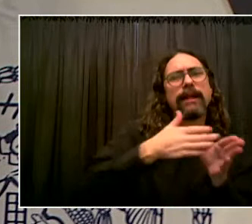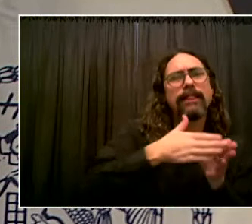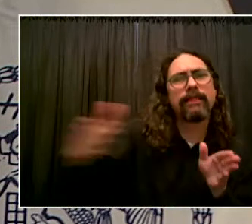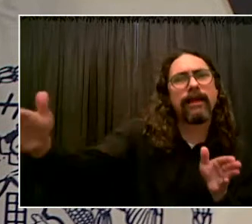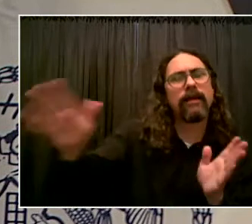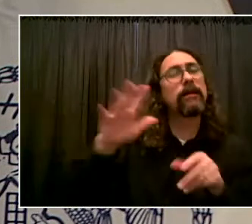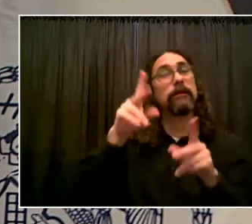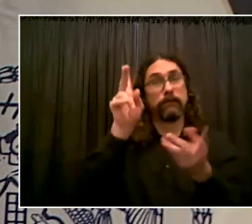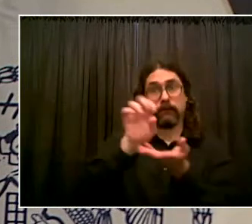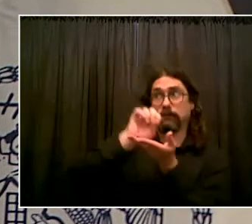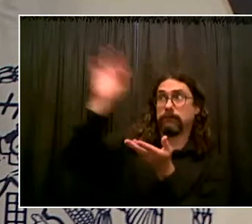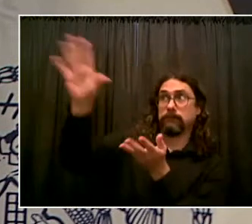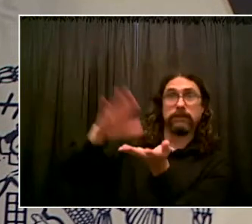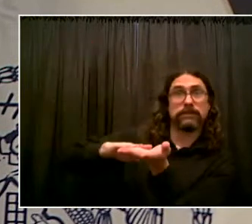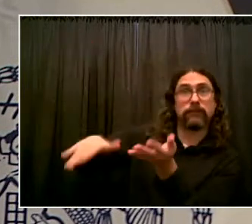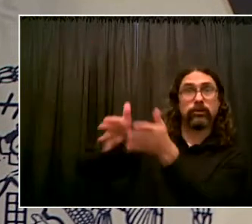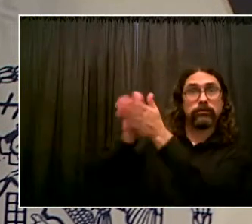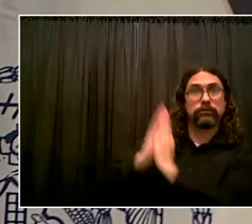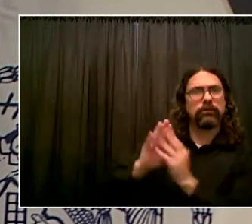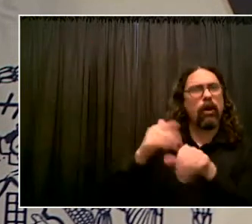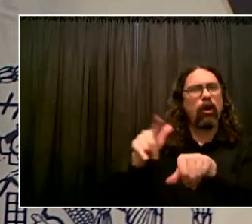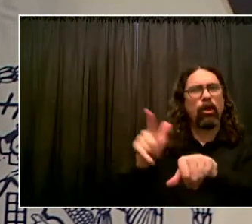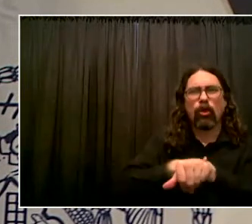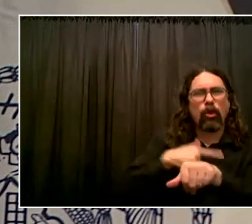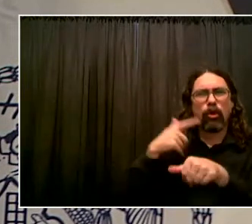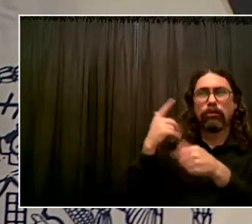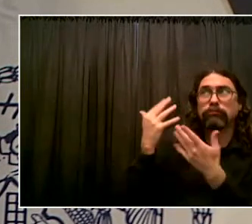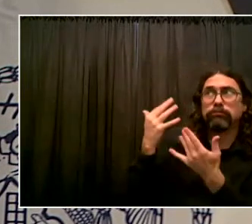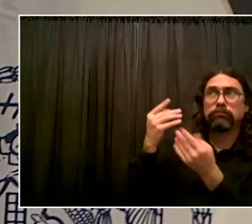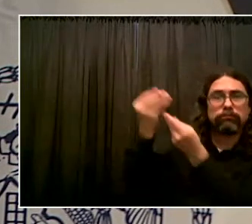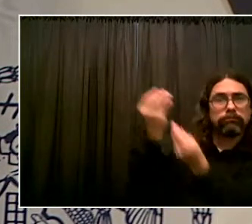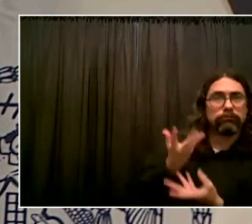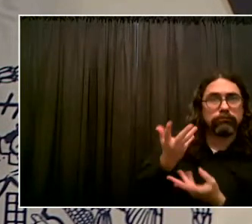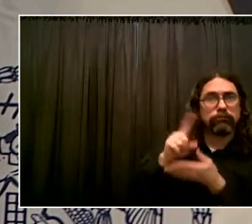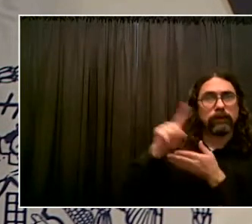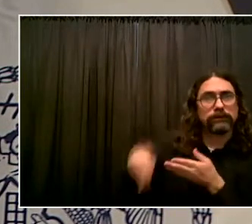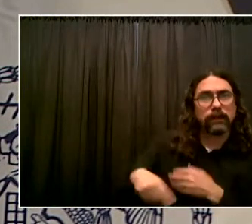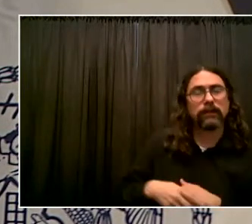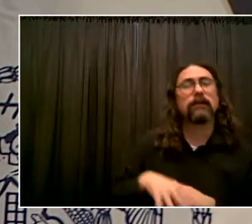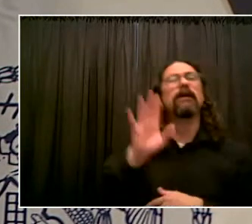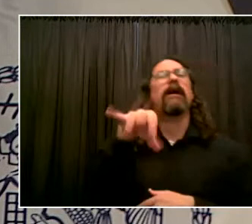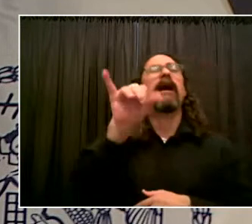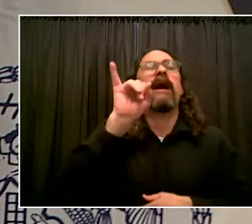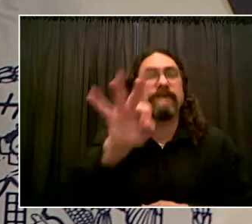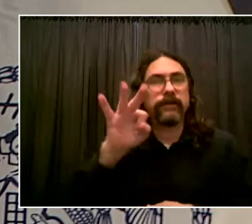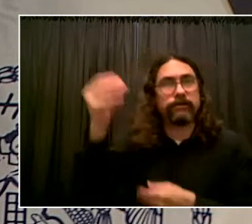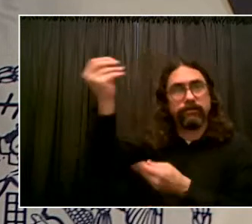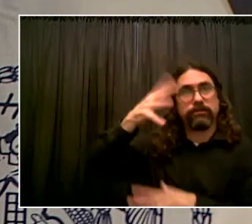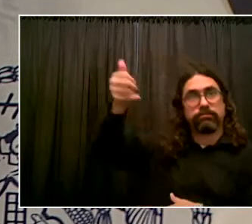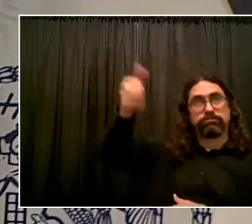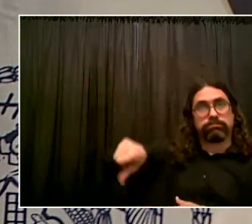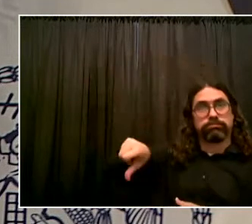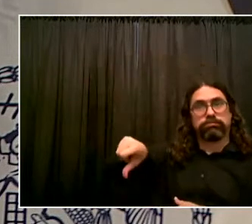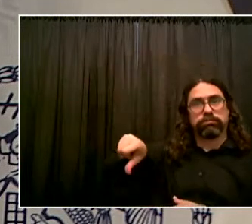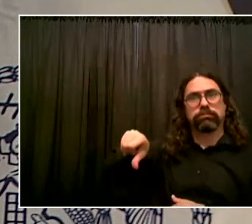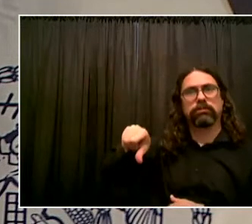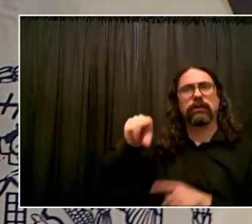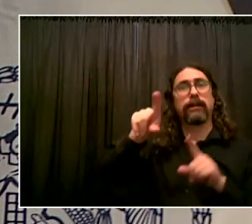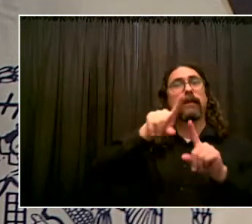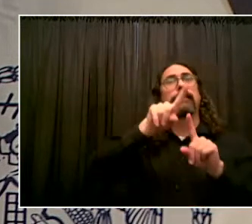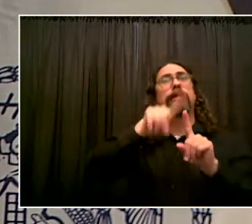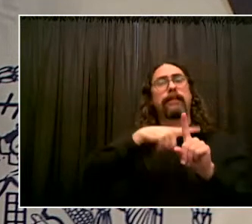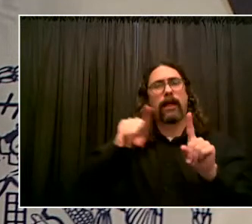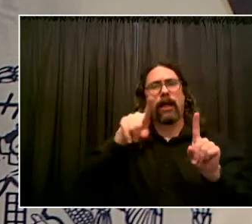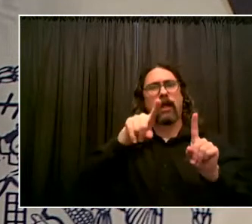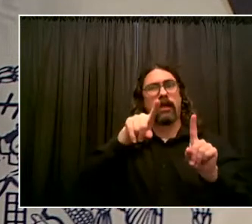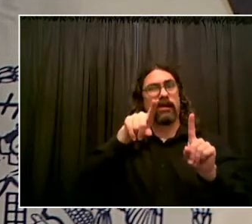substantial portion of these people to get the exemptions, or do you think most of them are going to end up in the same situation as the other 9,000? A